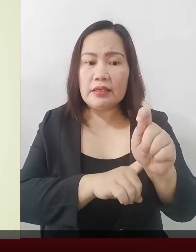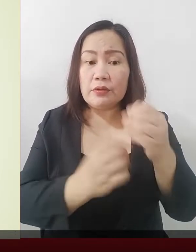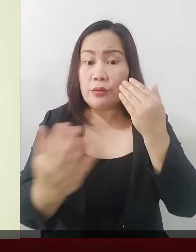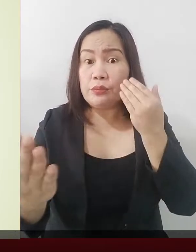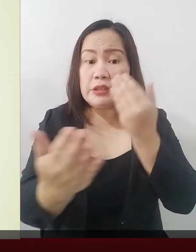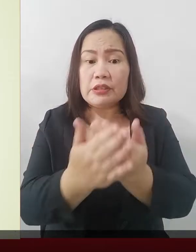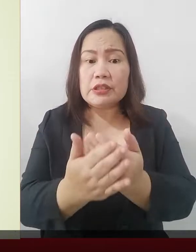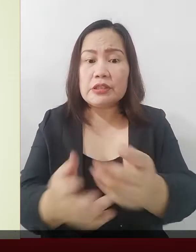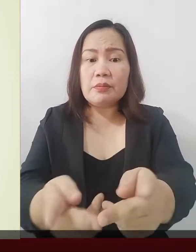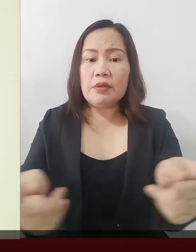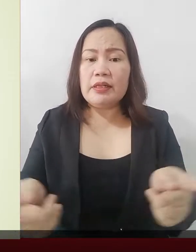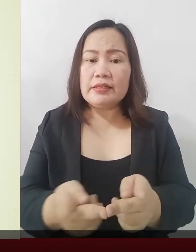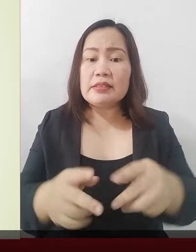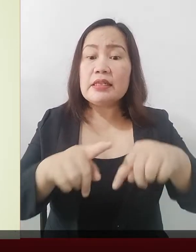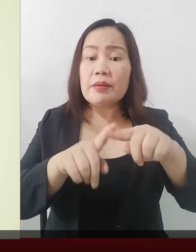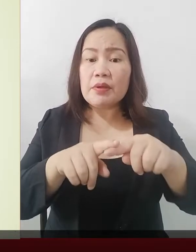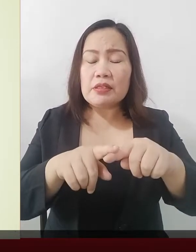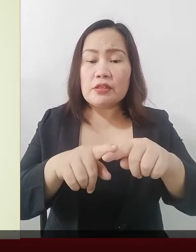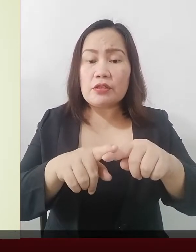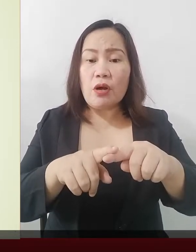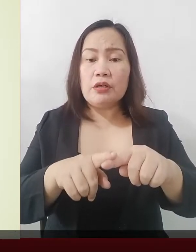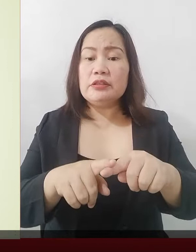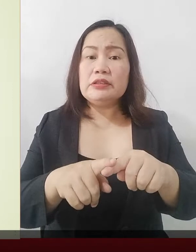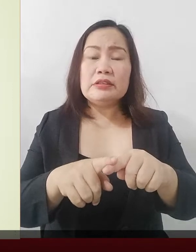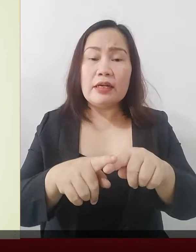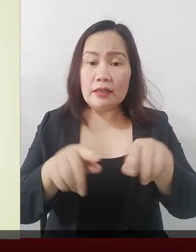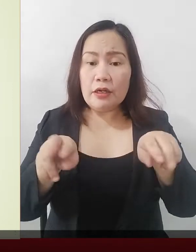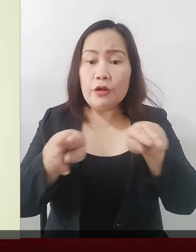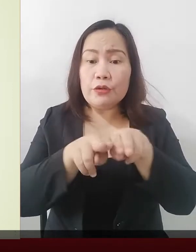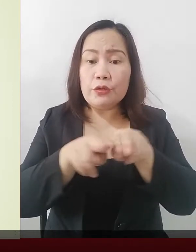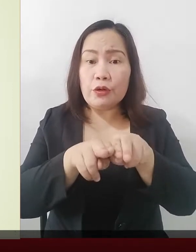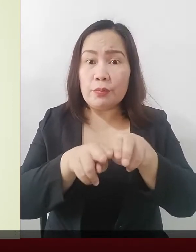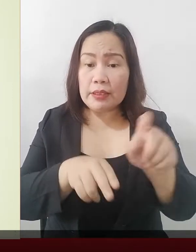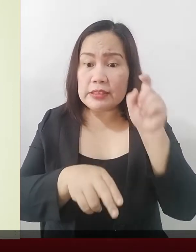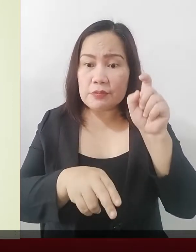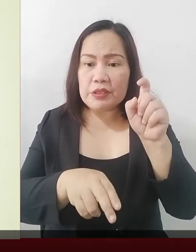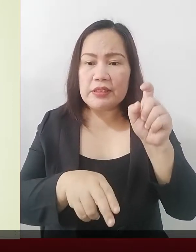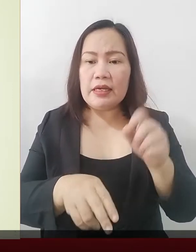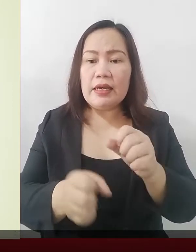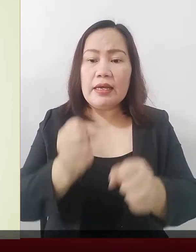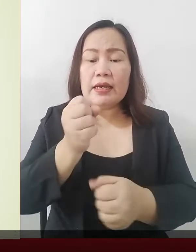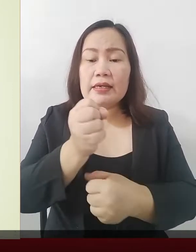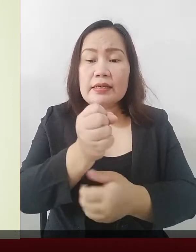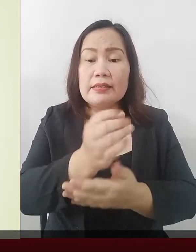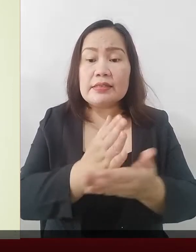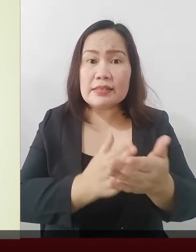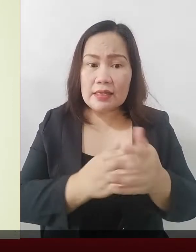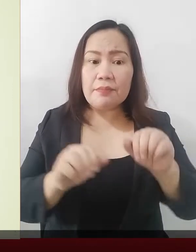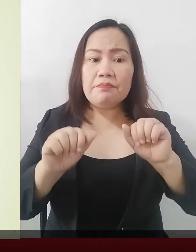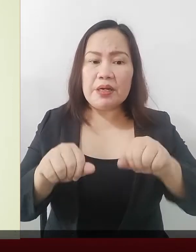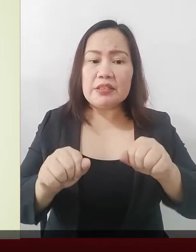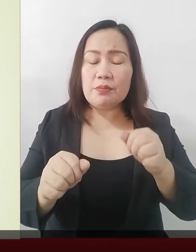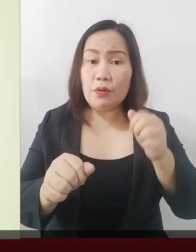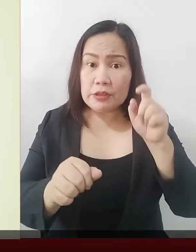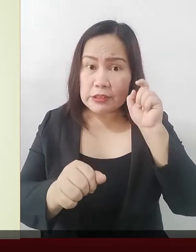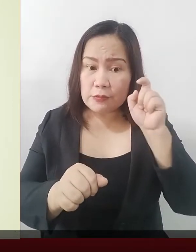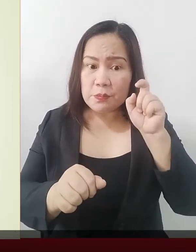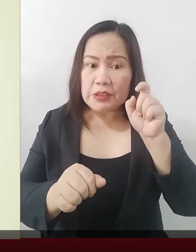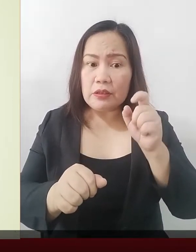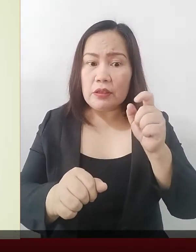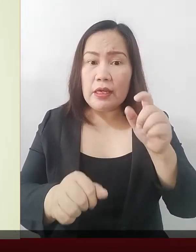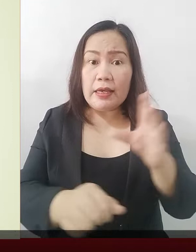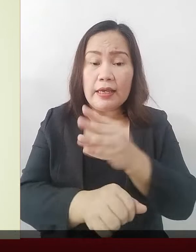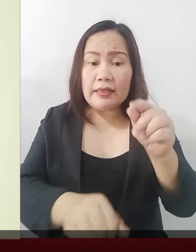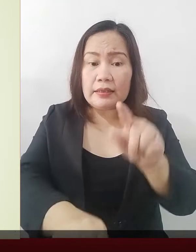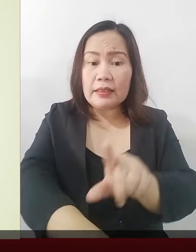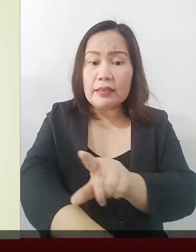destination depends on the average speed s. Some possible speeds and lengths of time it takes her to reach her destination are as